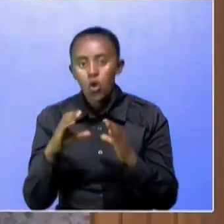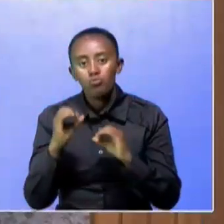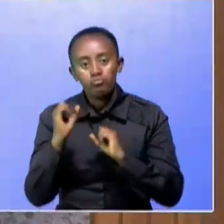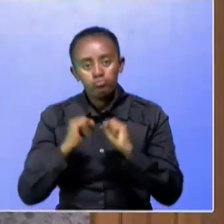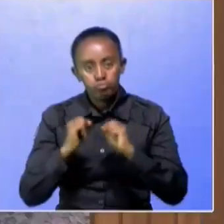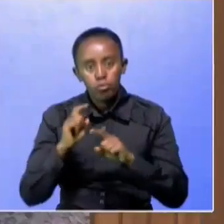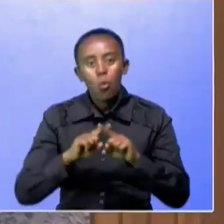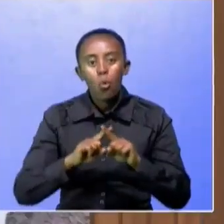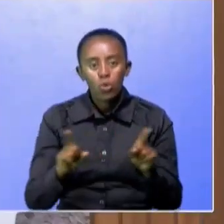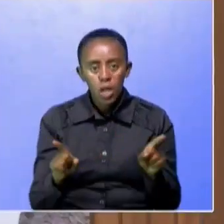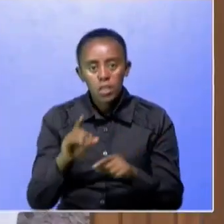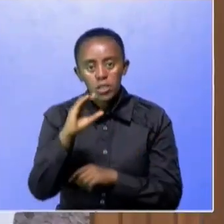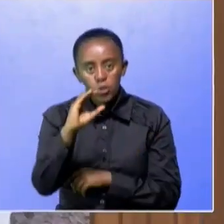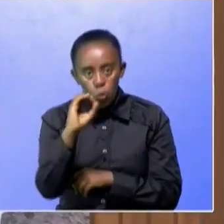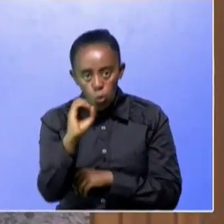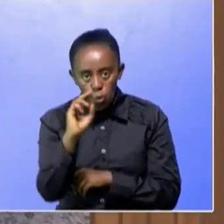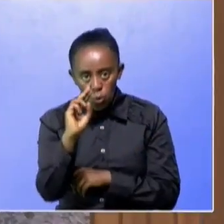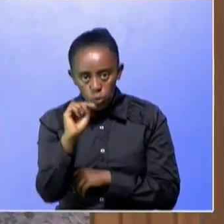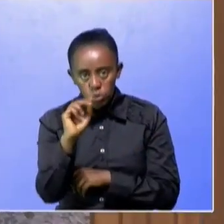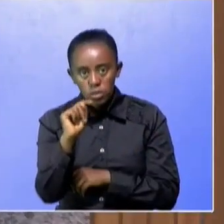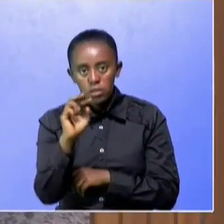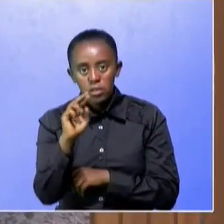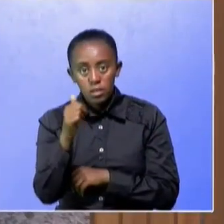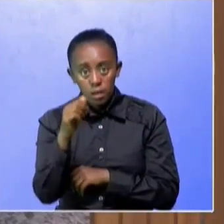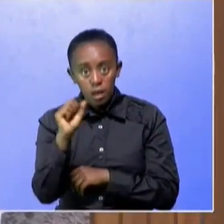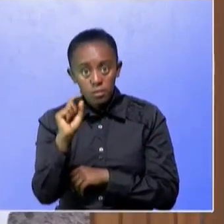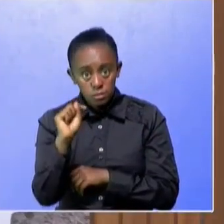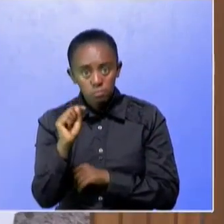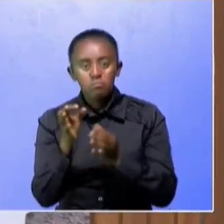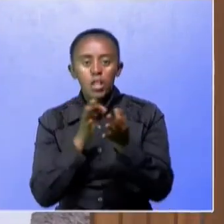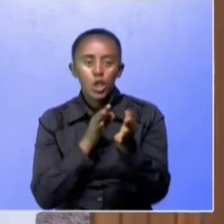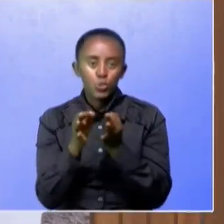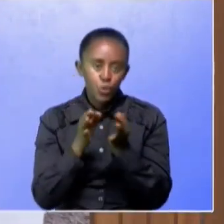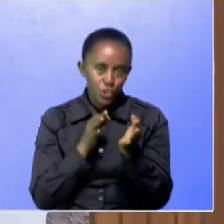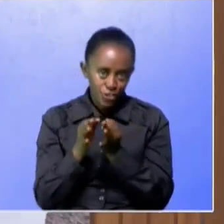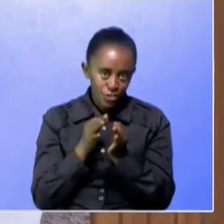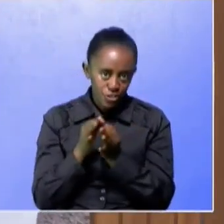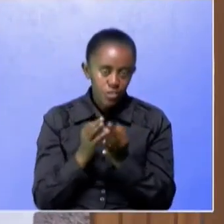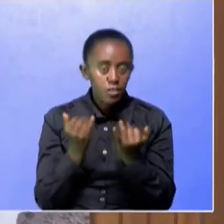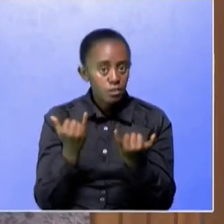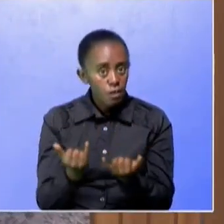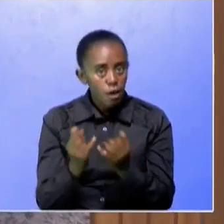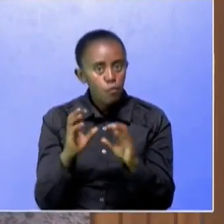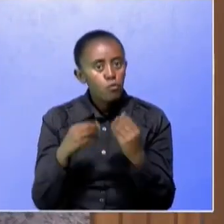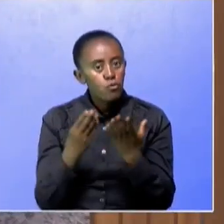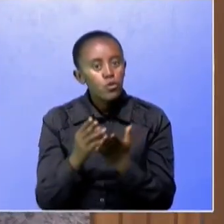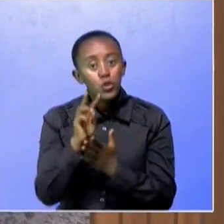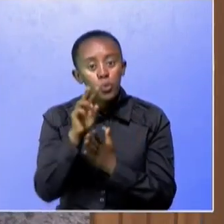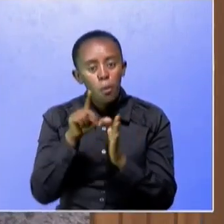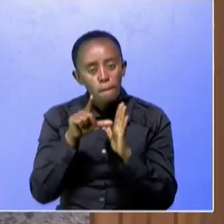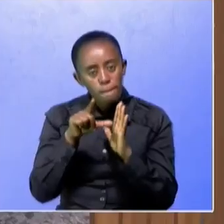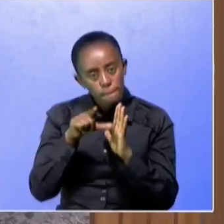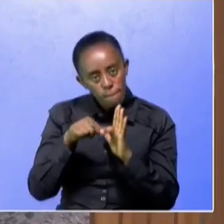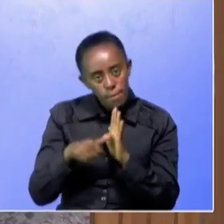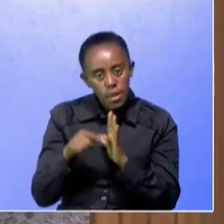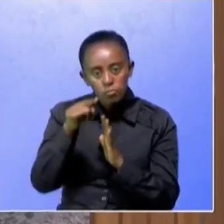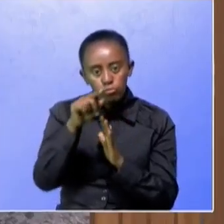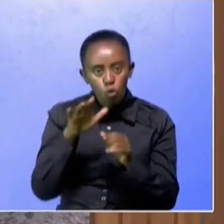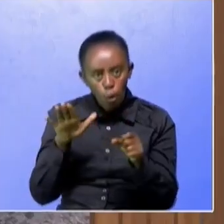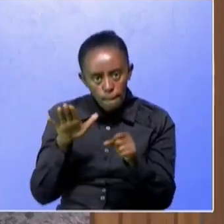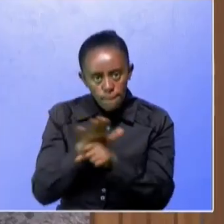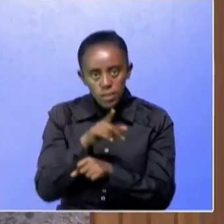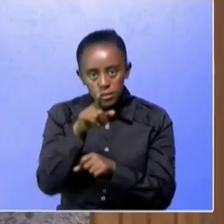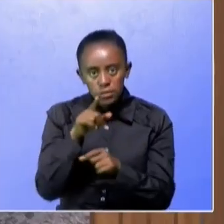contrasting expressions. Now I'd like to give you that 2 minutes in order to